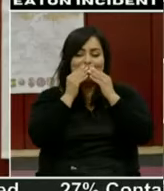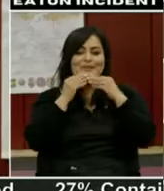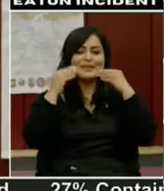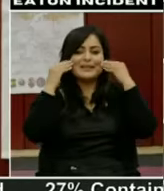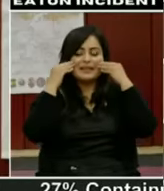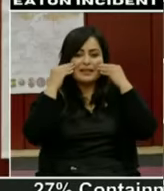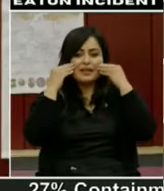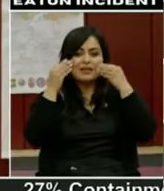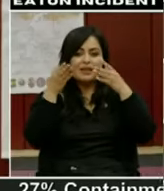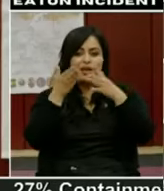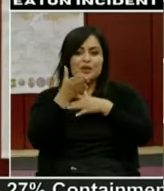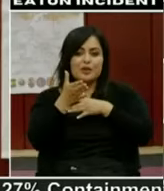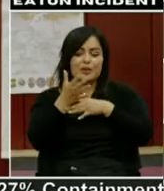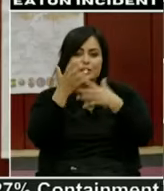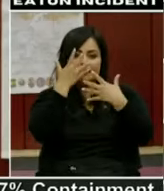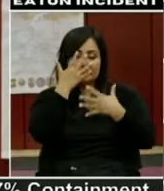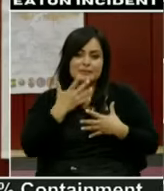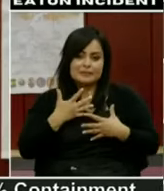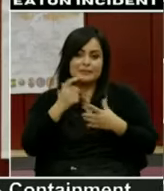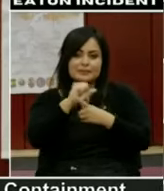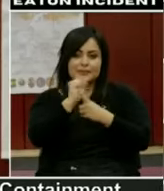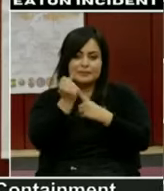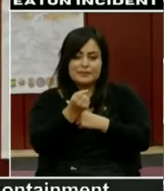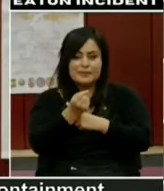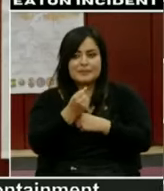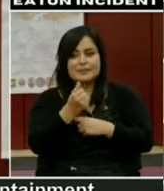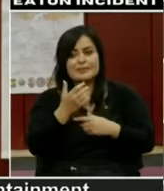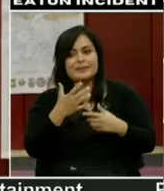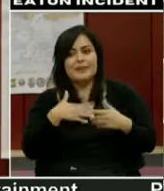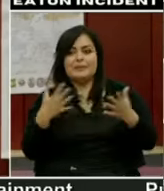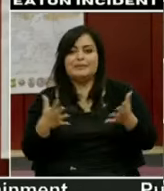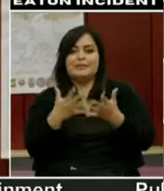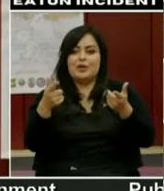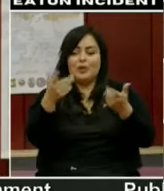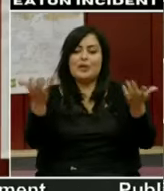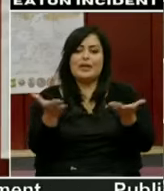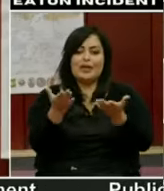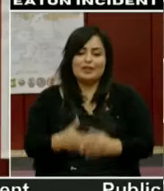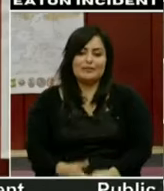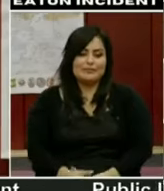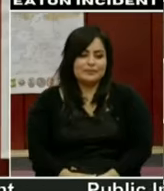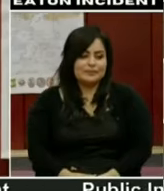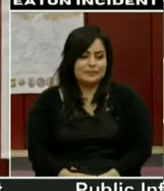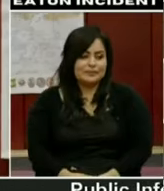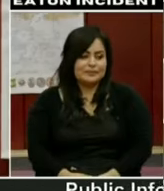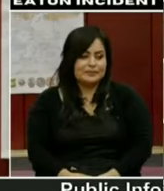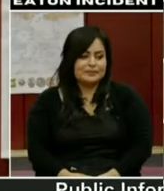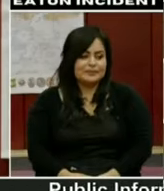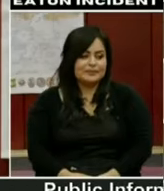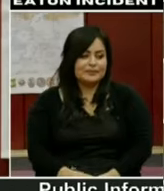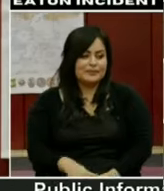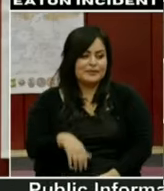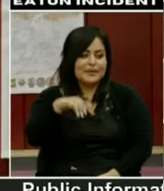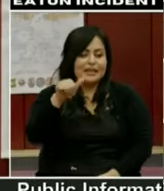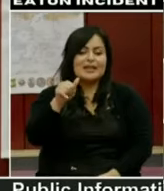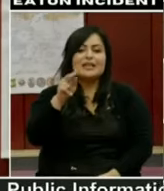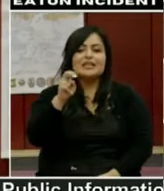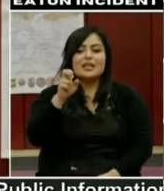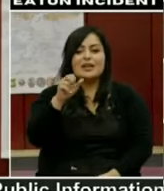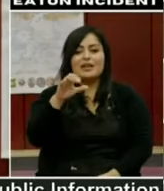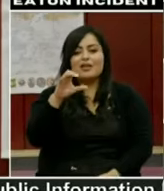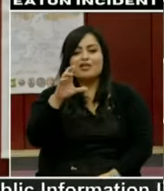tragic event. I'm encouraged that all of you are here. I'm Jen Croft with the